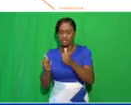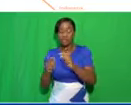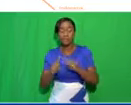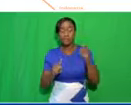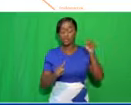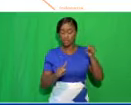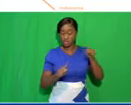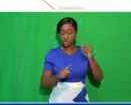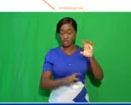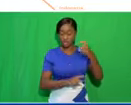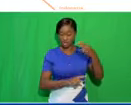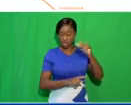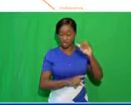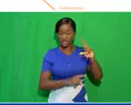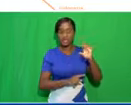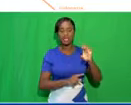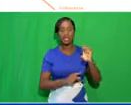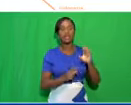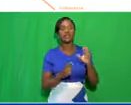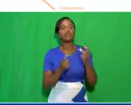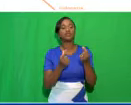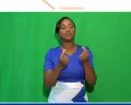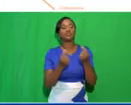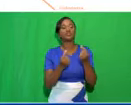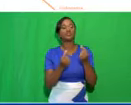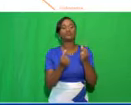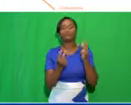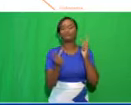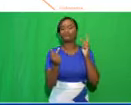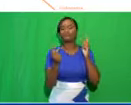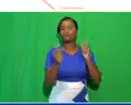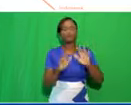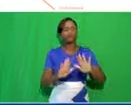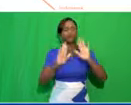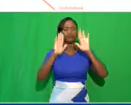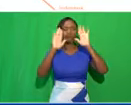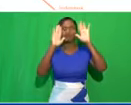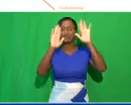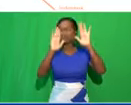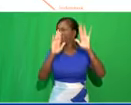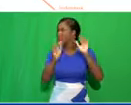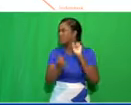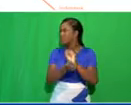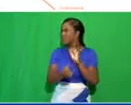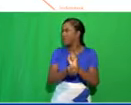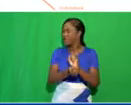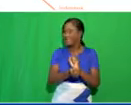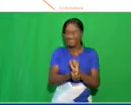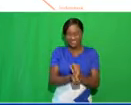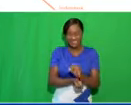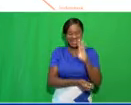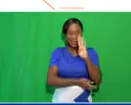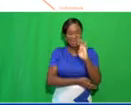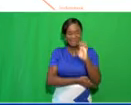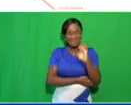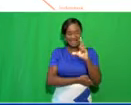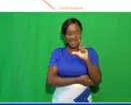excellent work with turnaround. There's a man there called Belay, not Delisle, Belay.